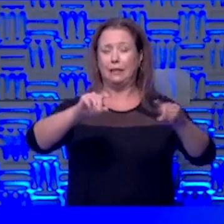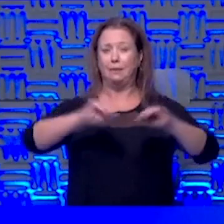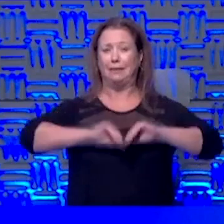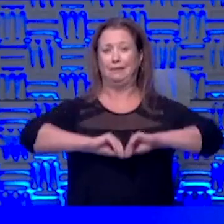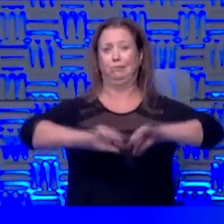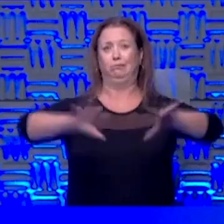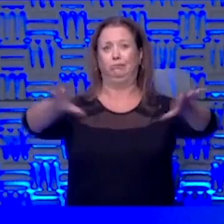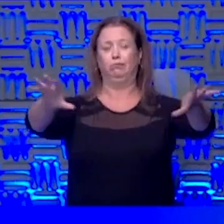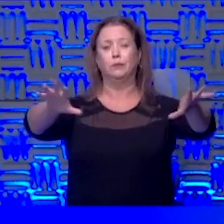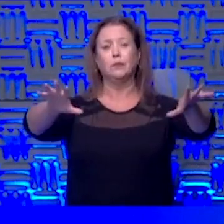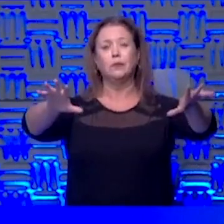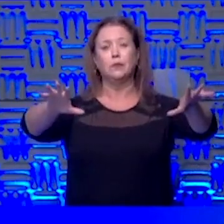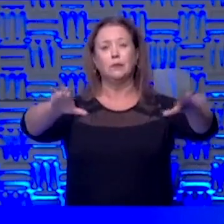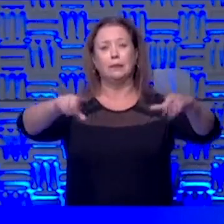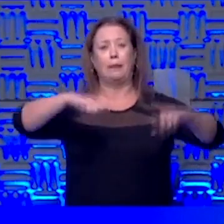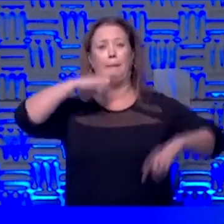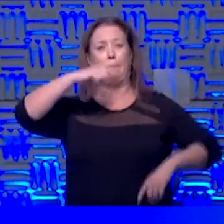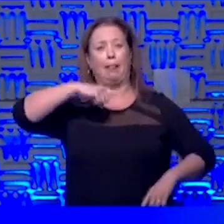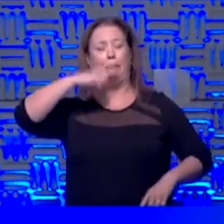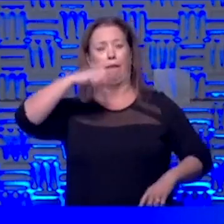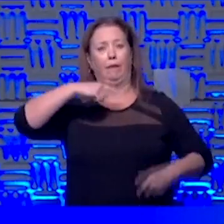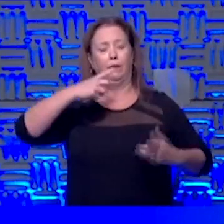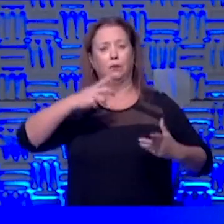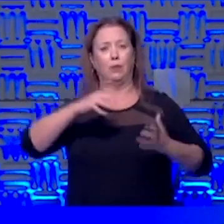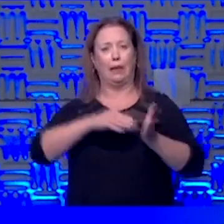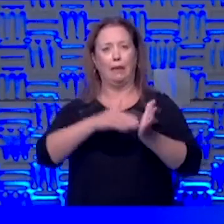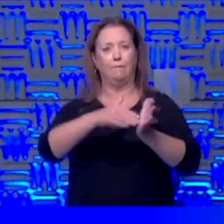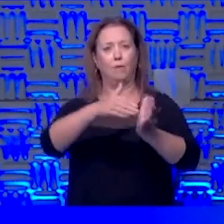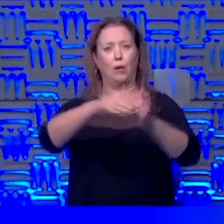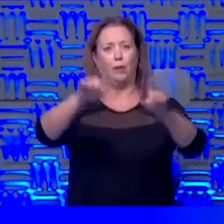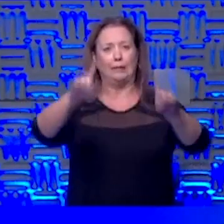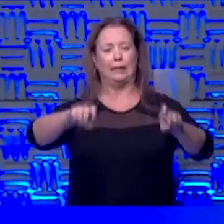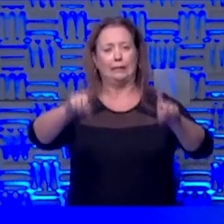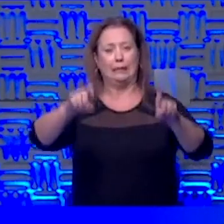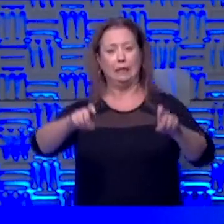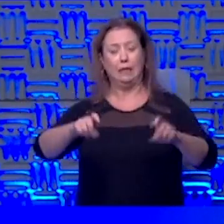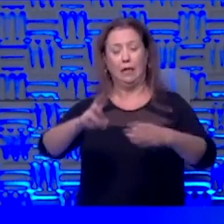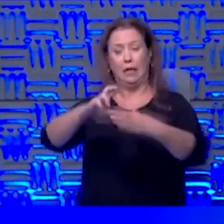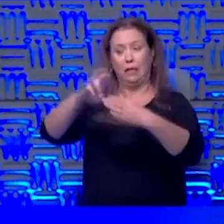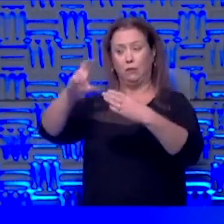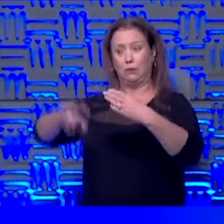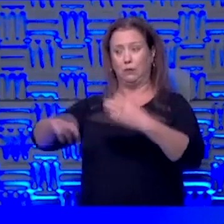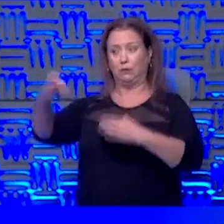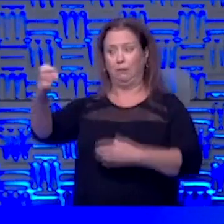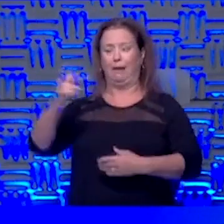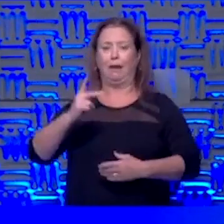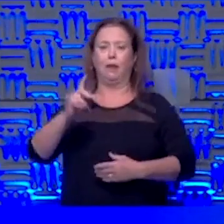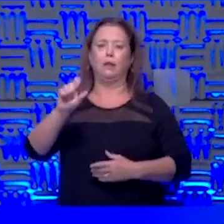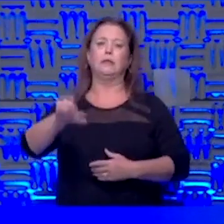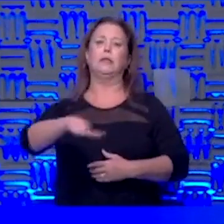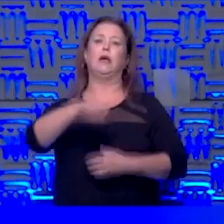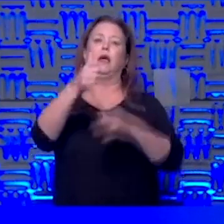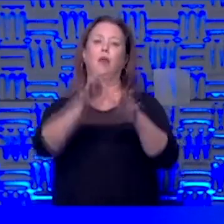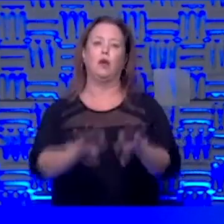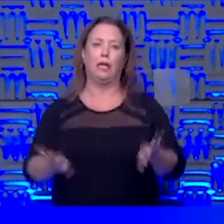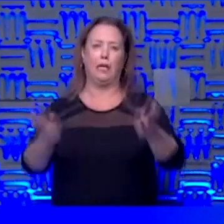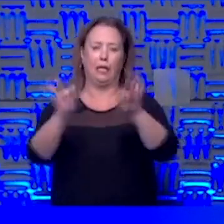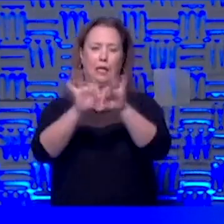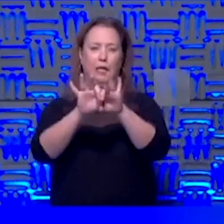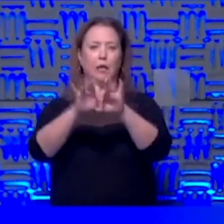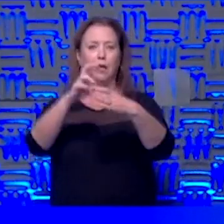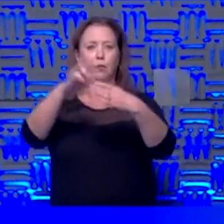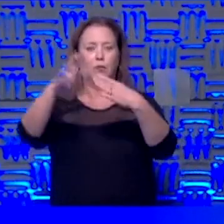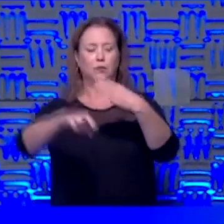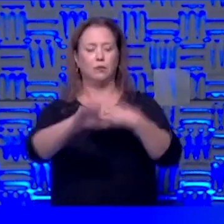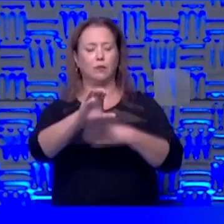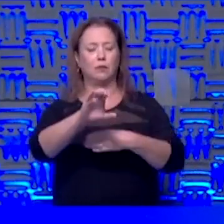to the masses and put out to the public, so that we can have frequent testing. And if we can get the results back, that's the other key to this, is being able to get the results. We